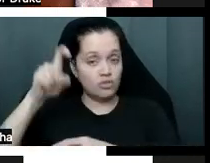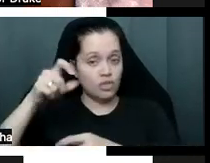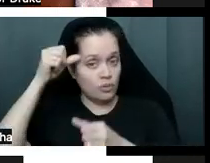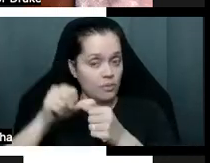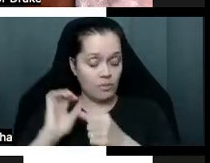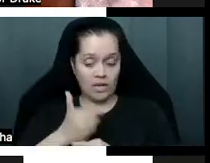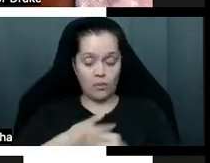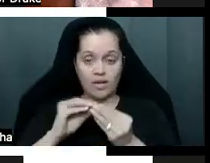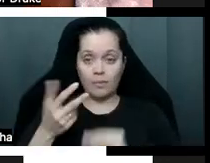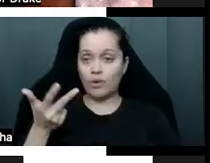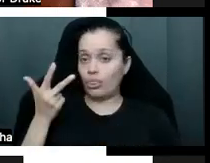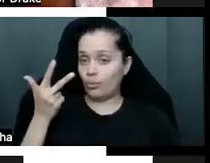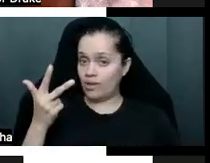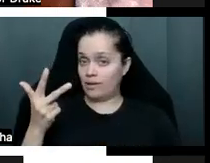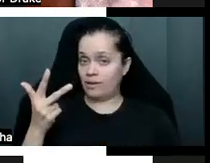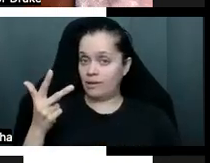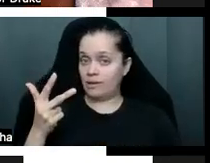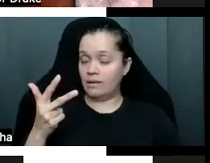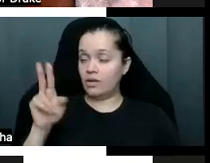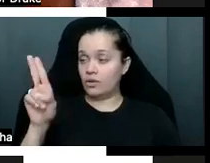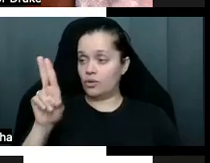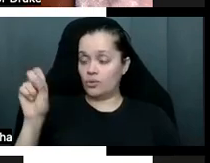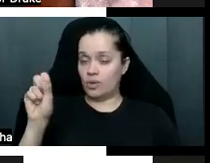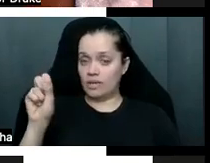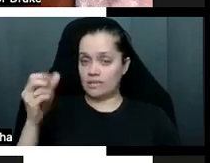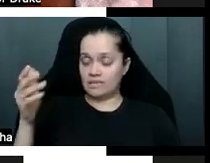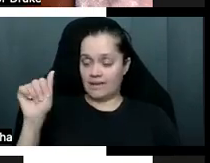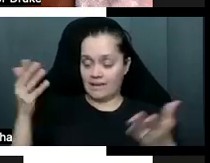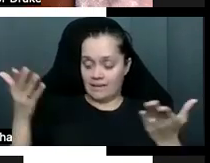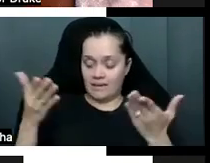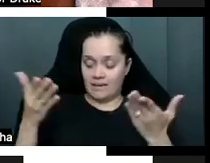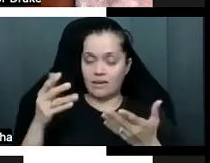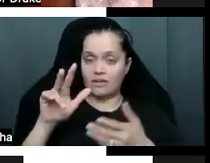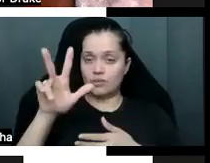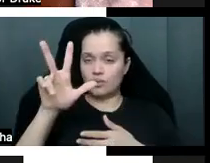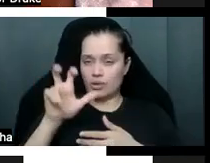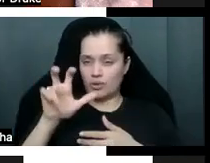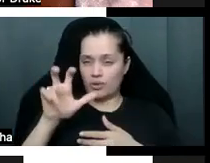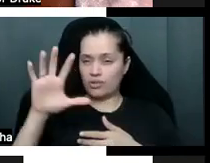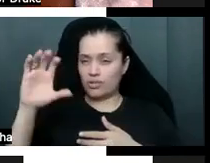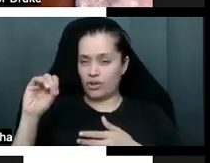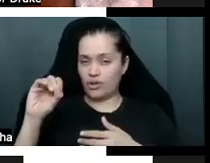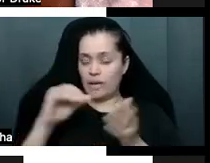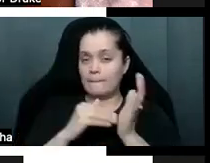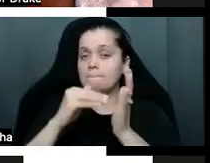are number 3. The United States is number 3 with about 330 million people.